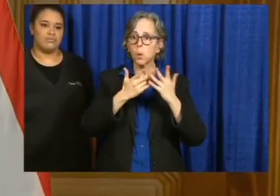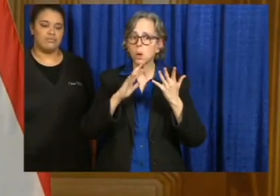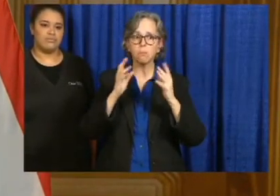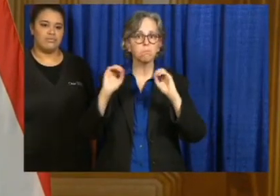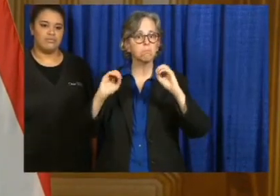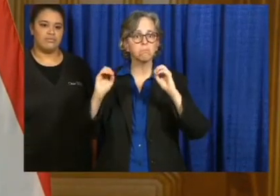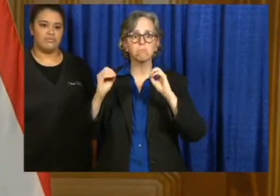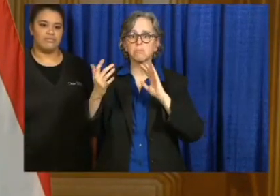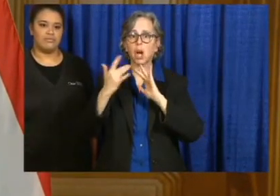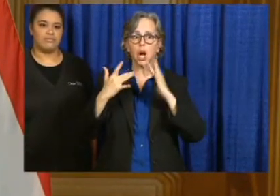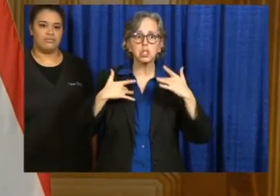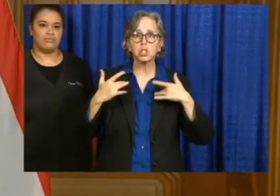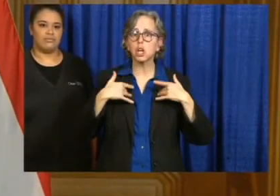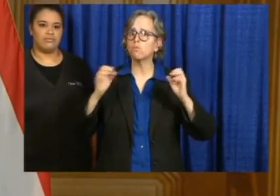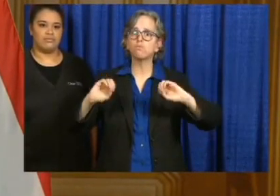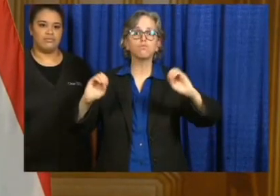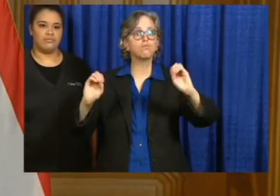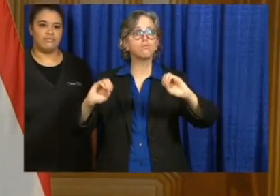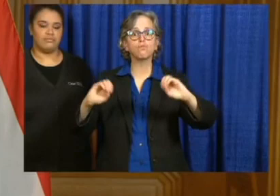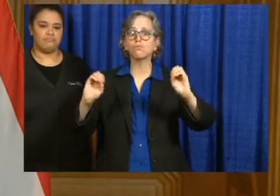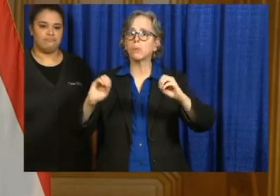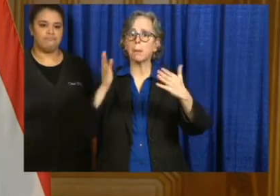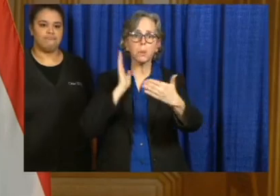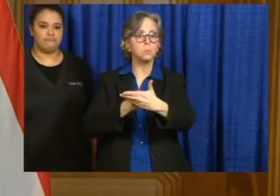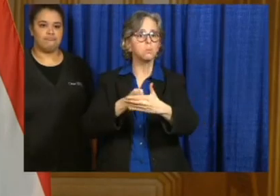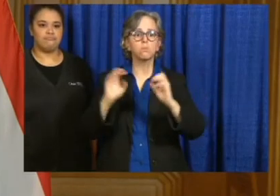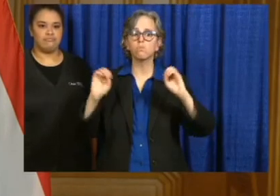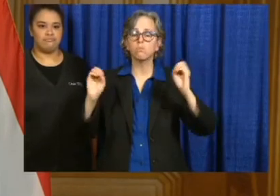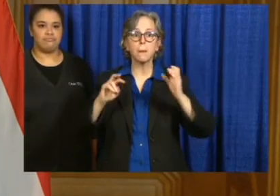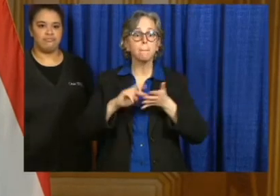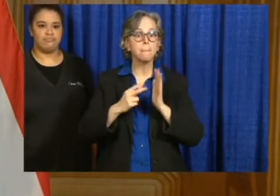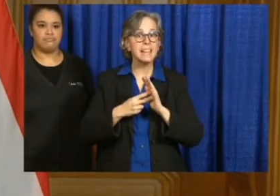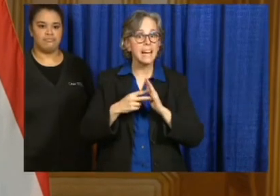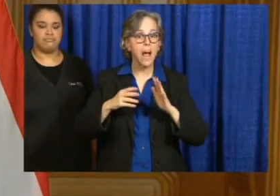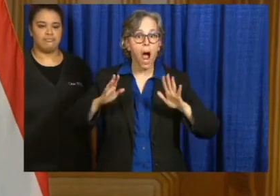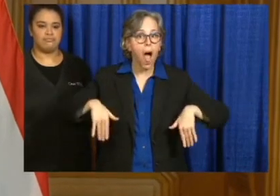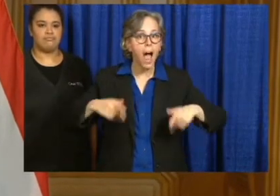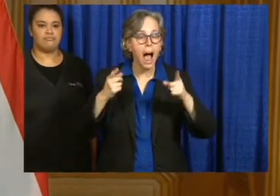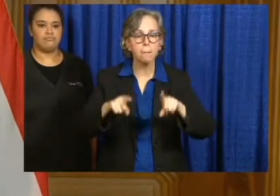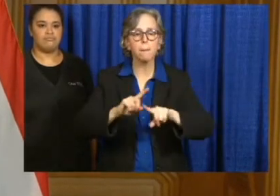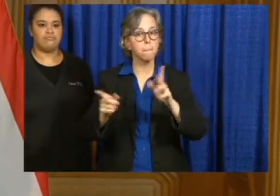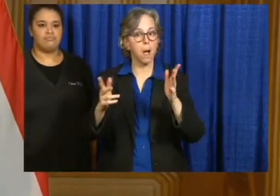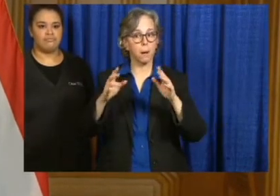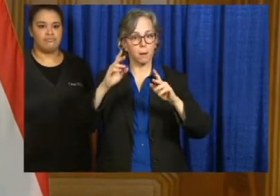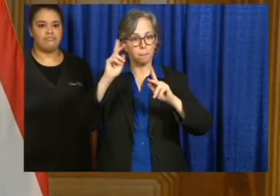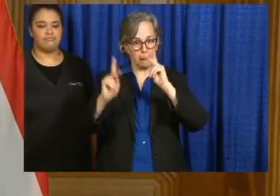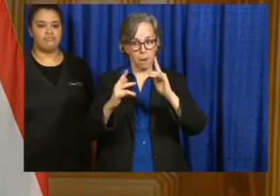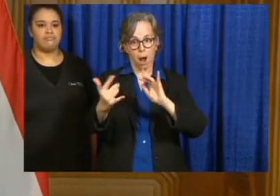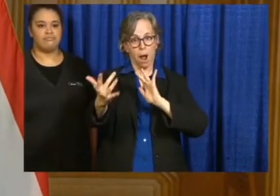medical malpractice. So it doesn't mean they might not, but I've not been contacted so far.